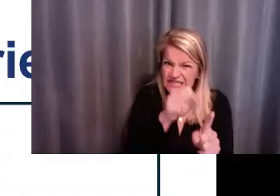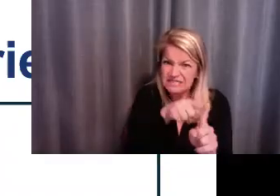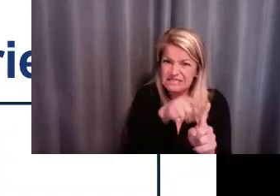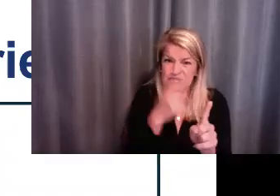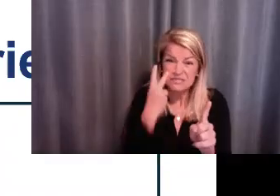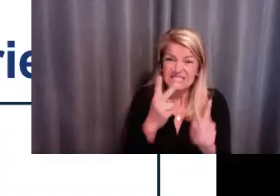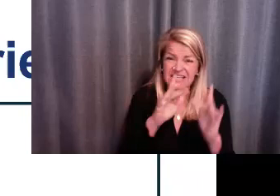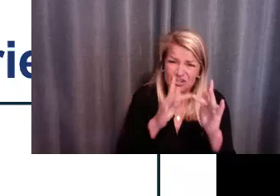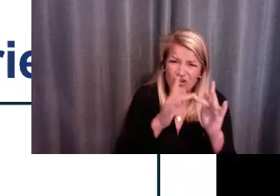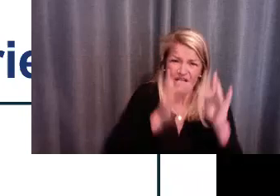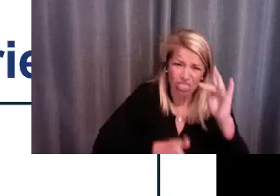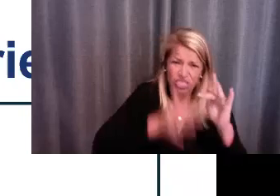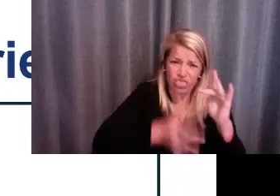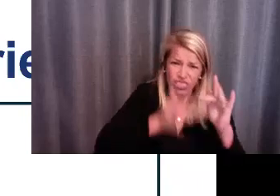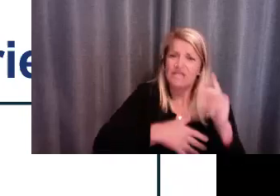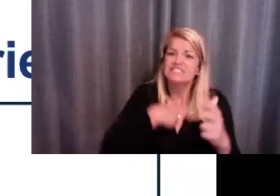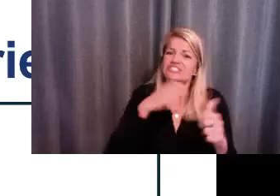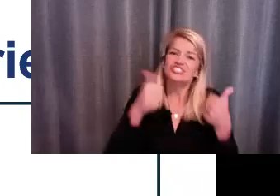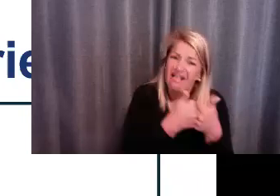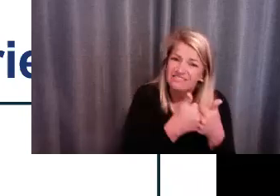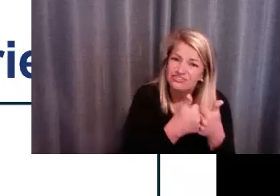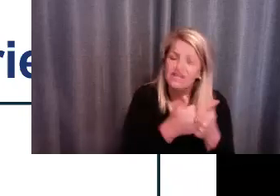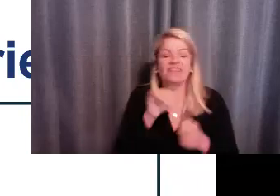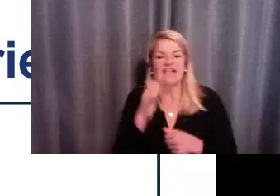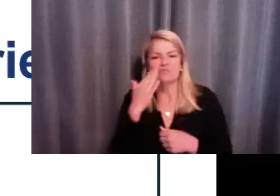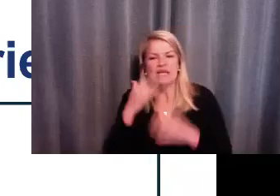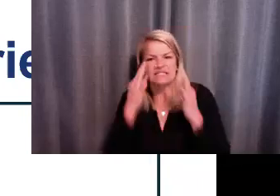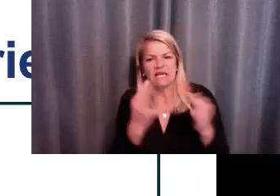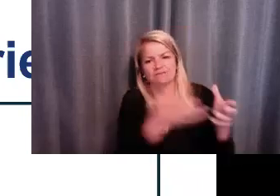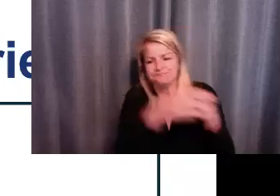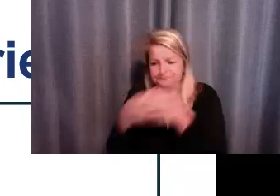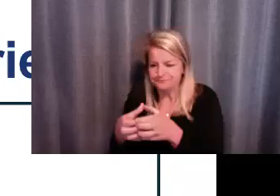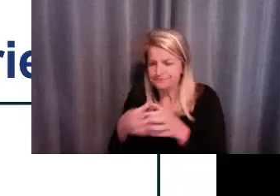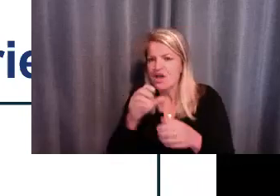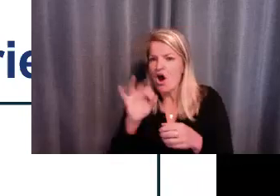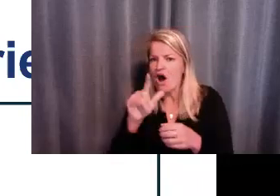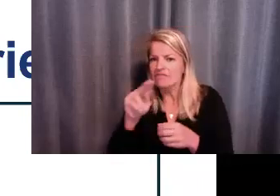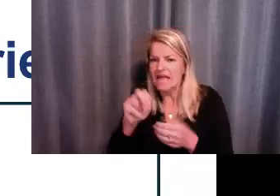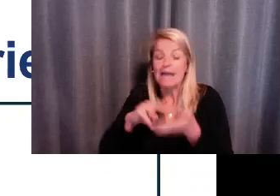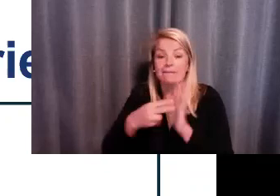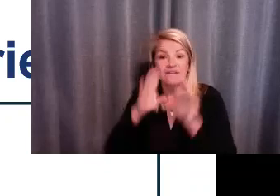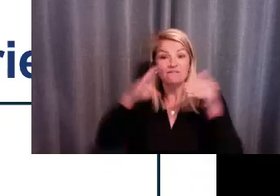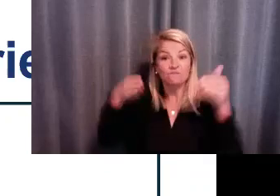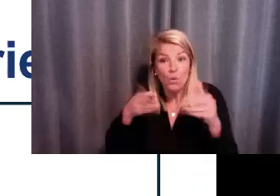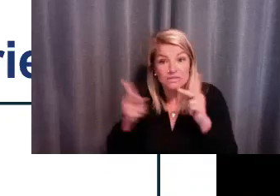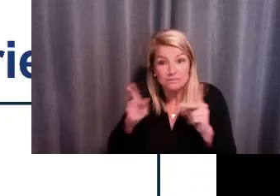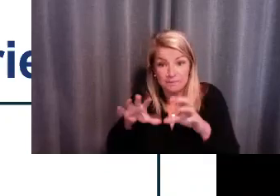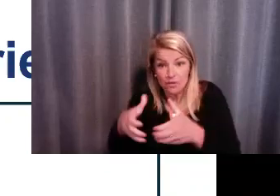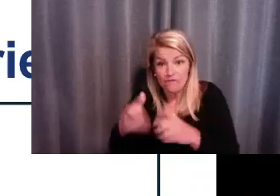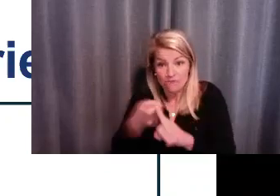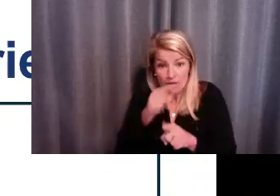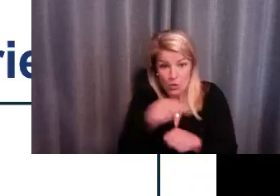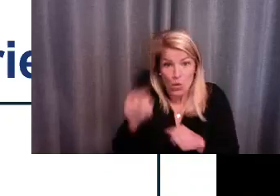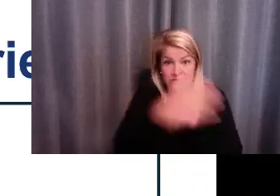very challenging. So we are having focused people in each of these countries that are going to and